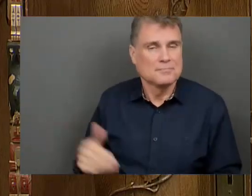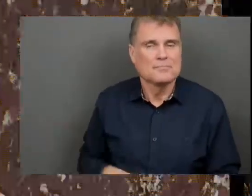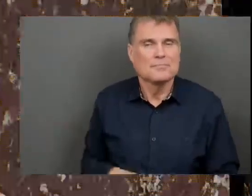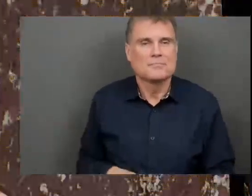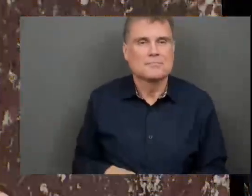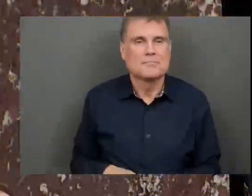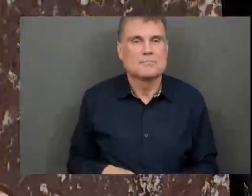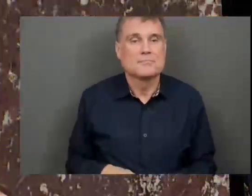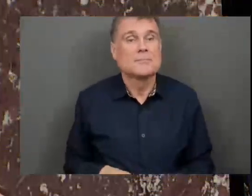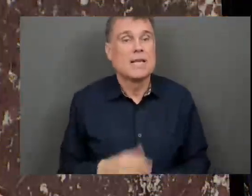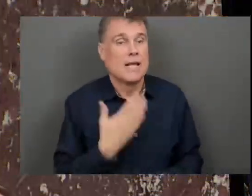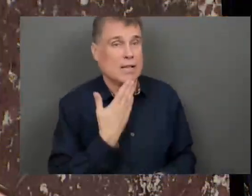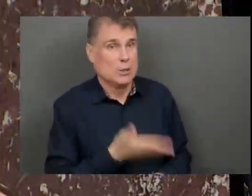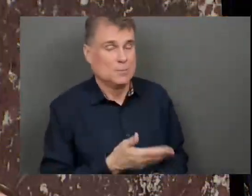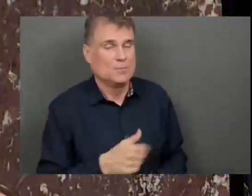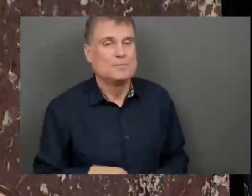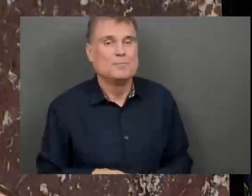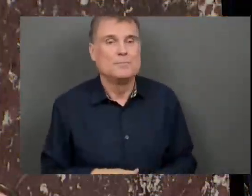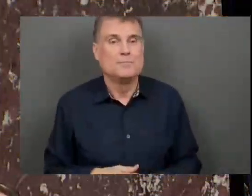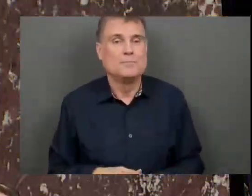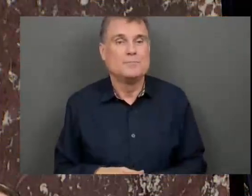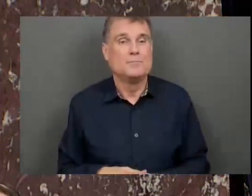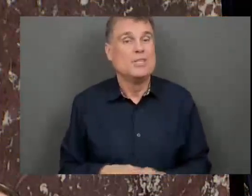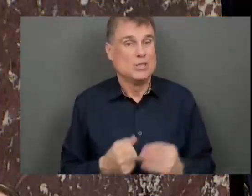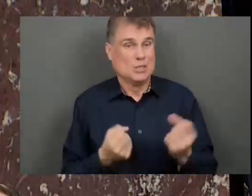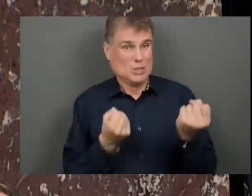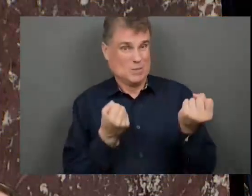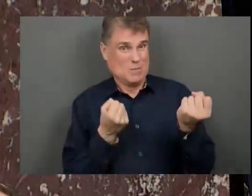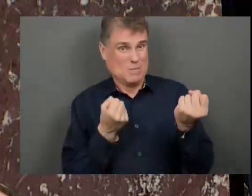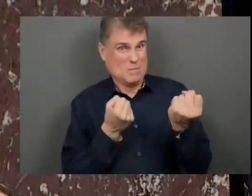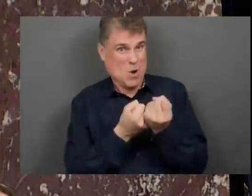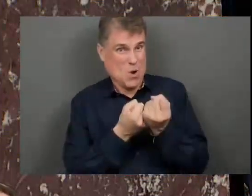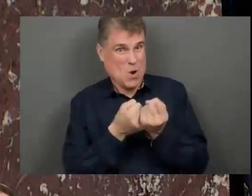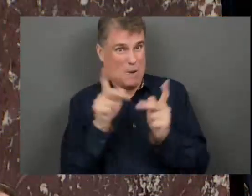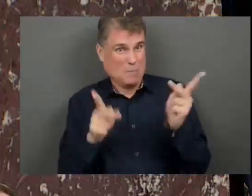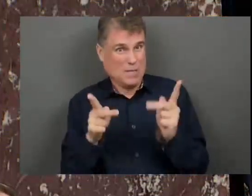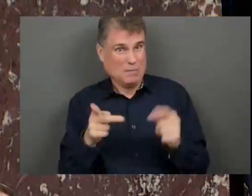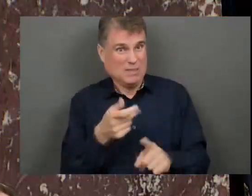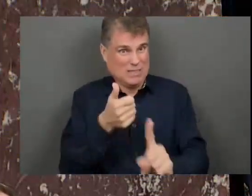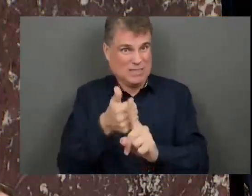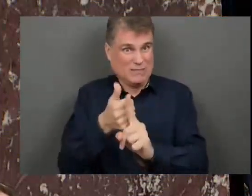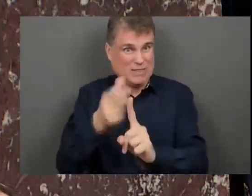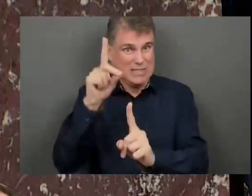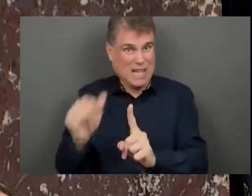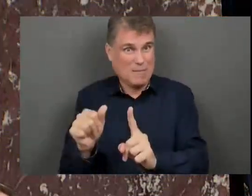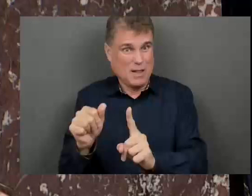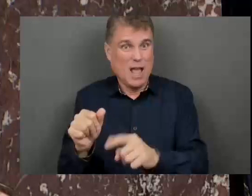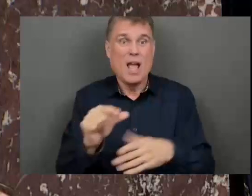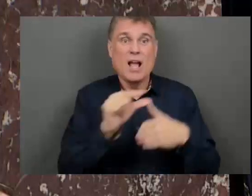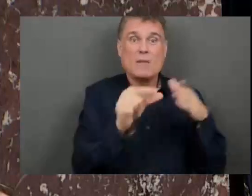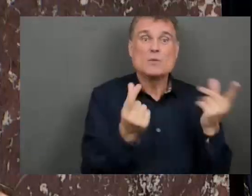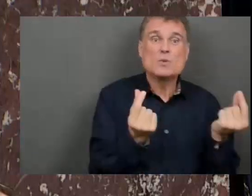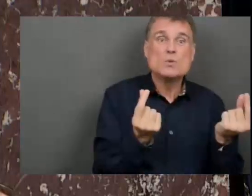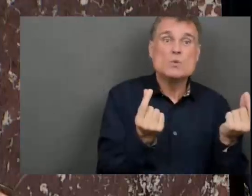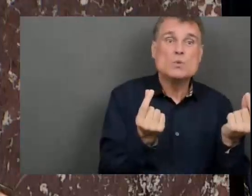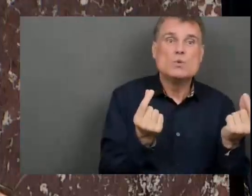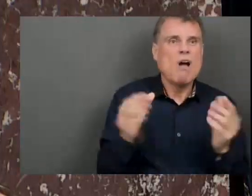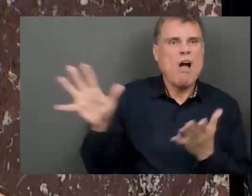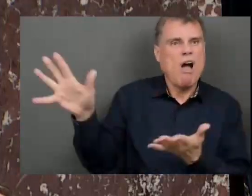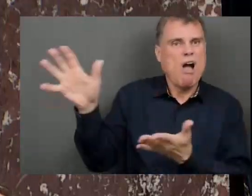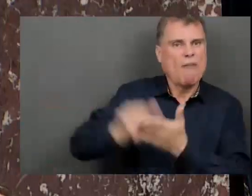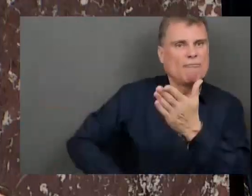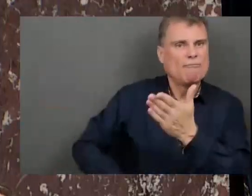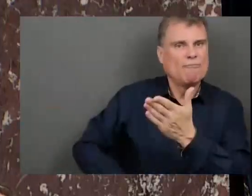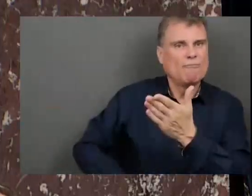people living with disabilities, this NDP government is actively holding them back. The income cutoff for disability assistance is a